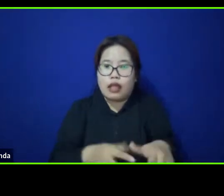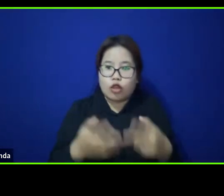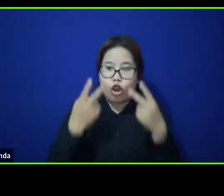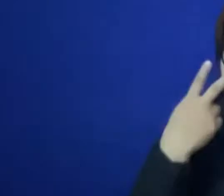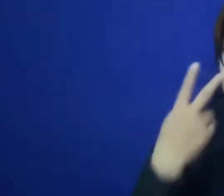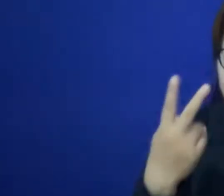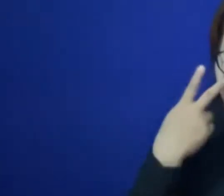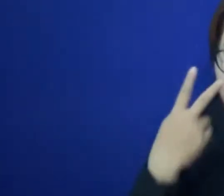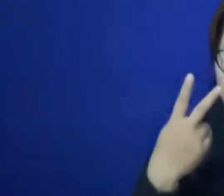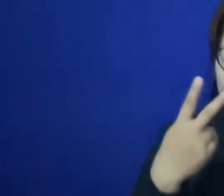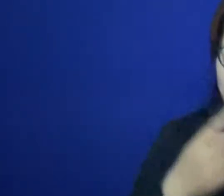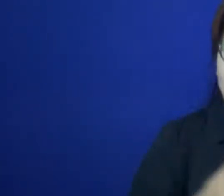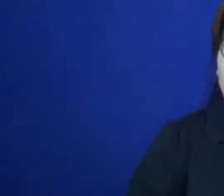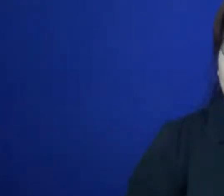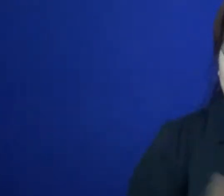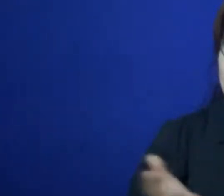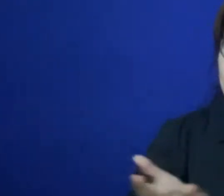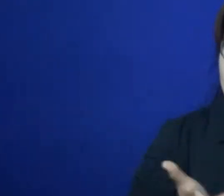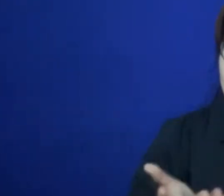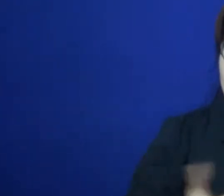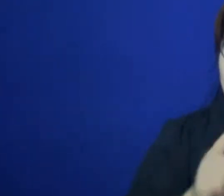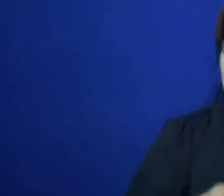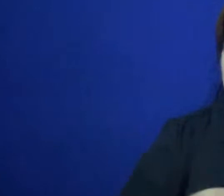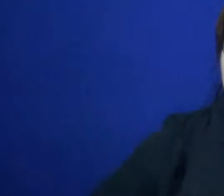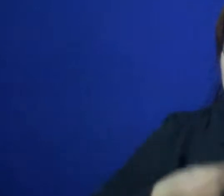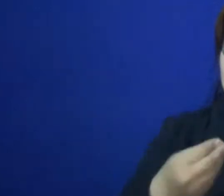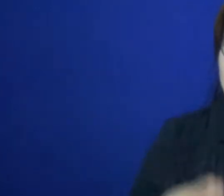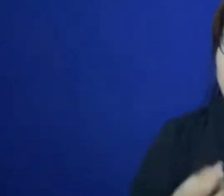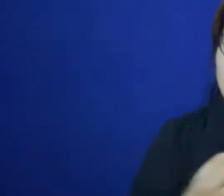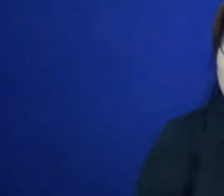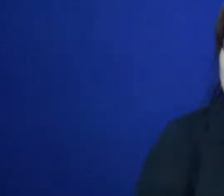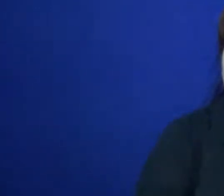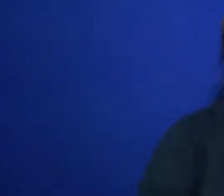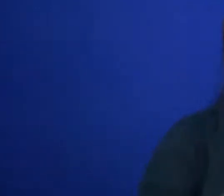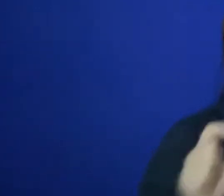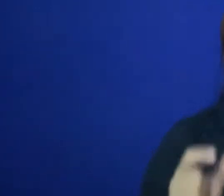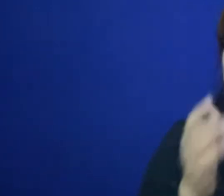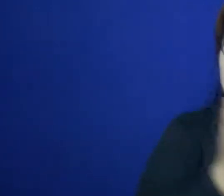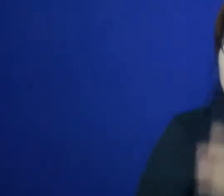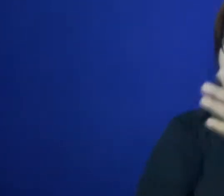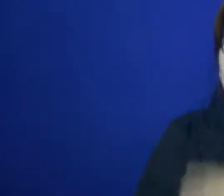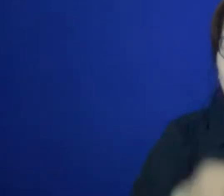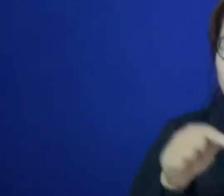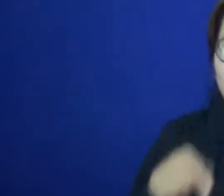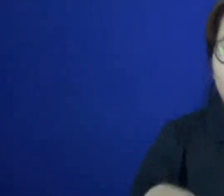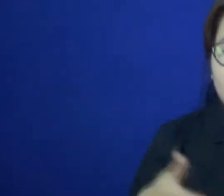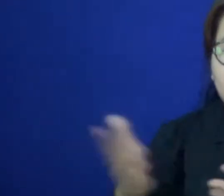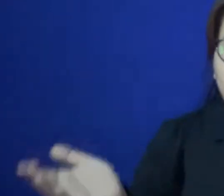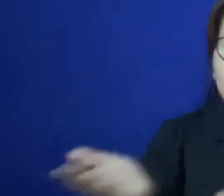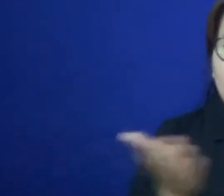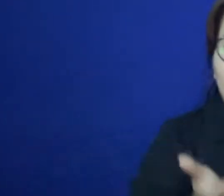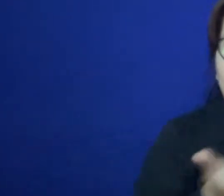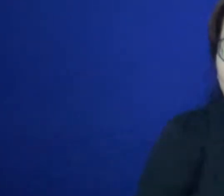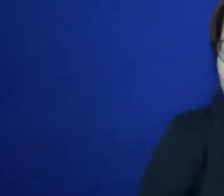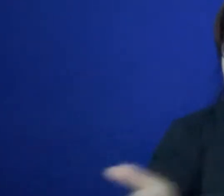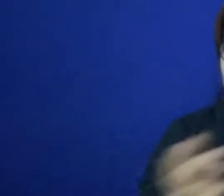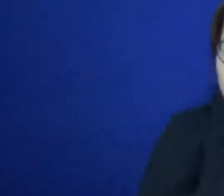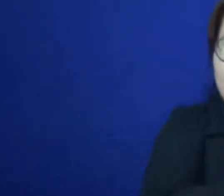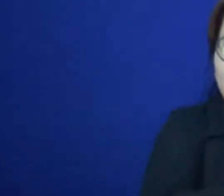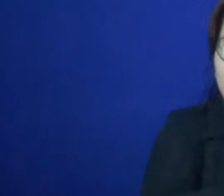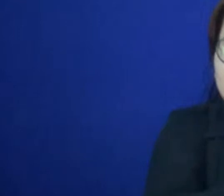support people with disability, we get them to the hospital, and the hospital has to meet that effort in